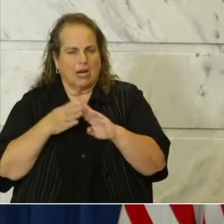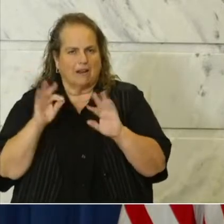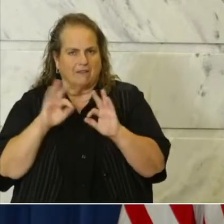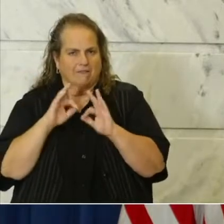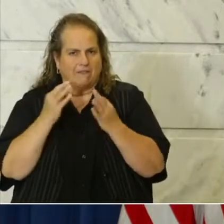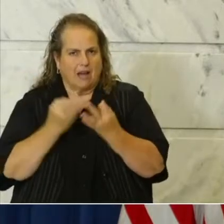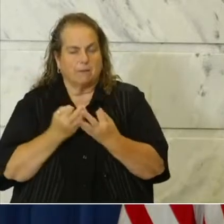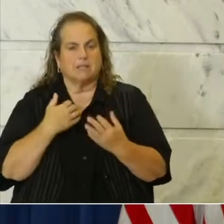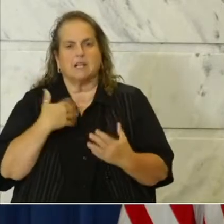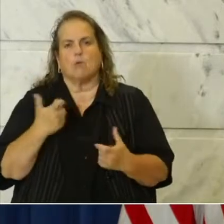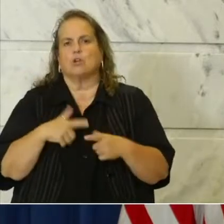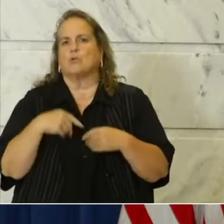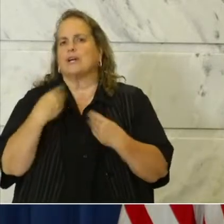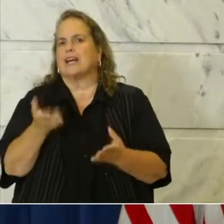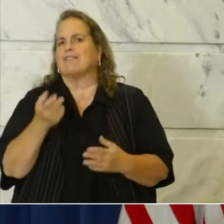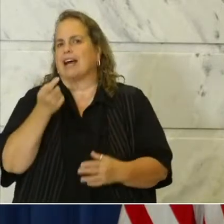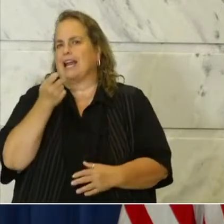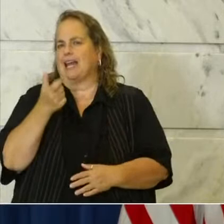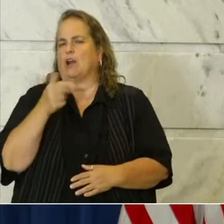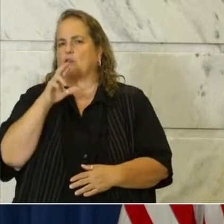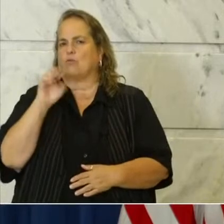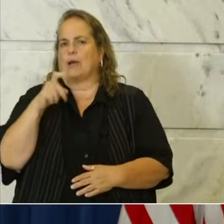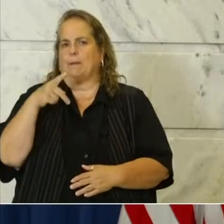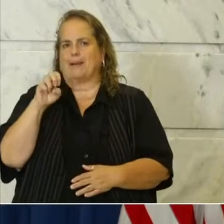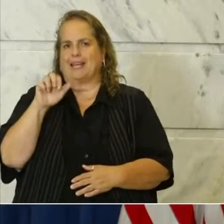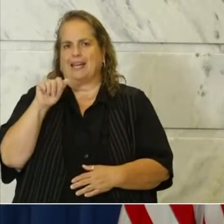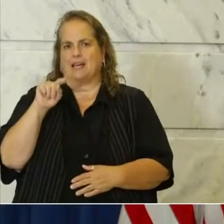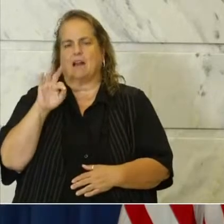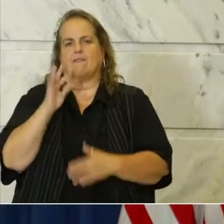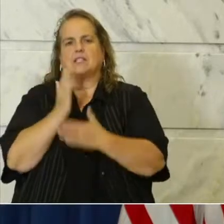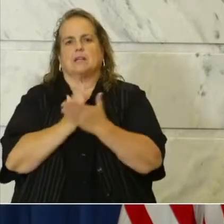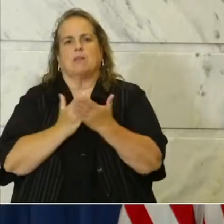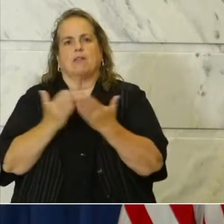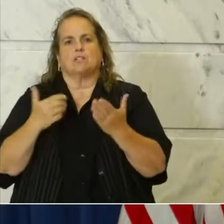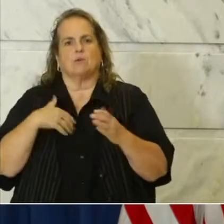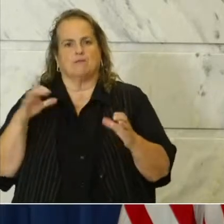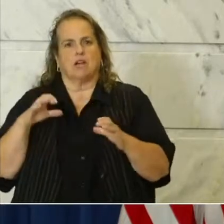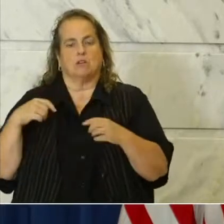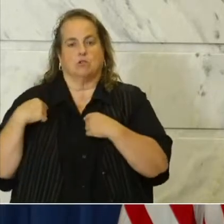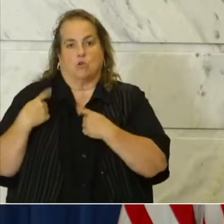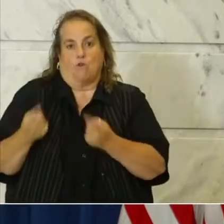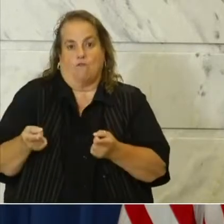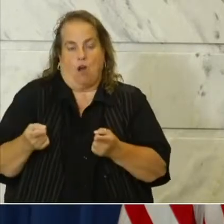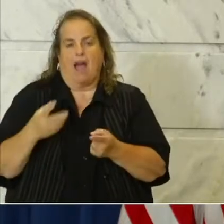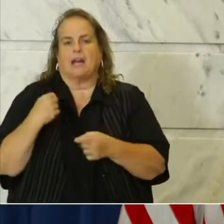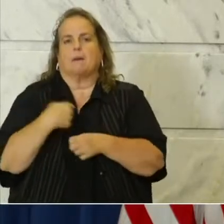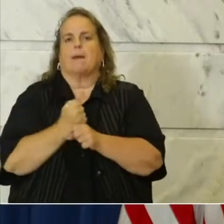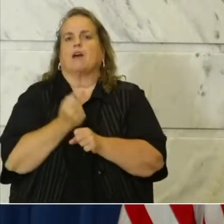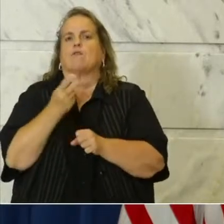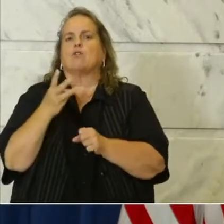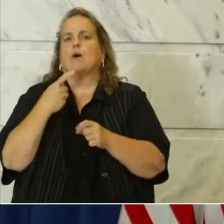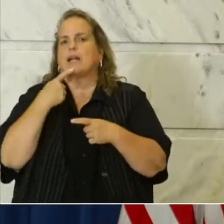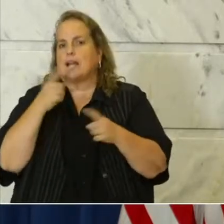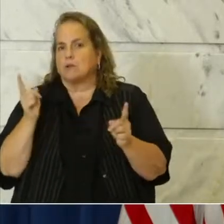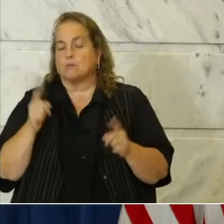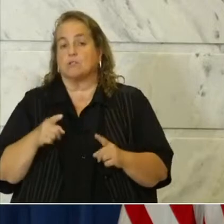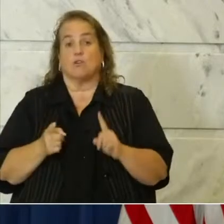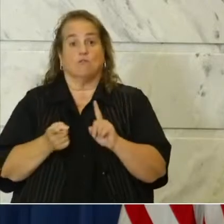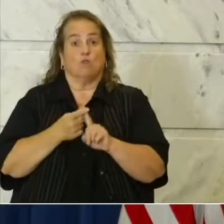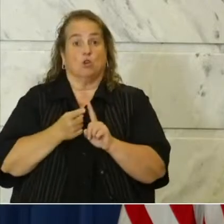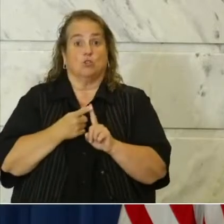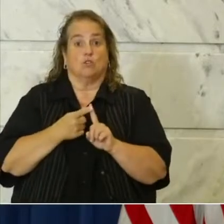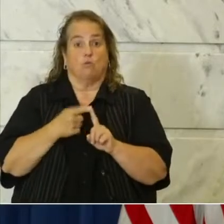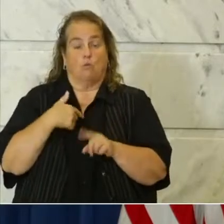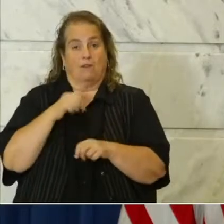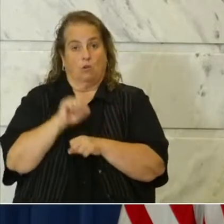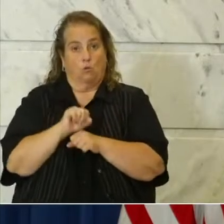I want to give a little bit of a repeat of some of the things that we have done so far, as well as make a couple new announcements. So first of all, we have worked